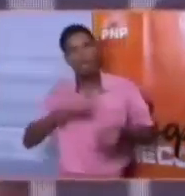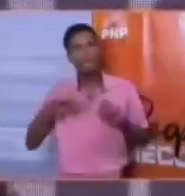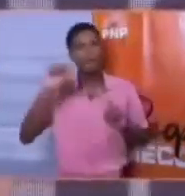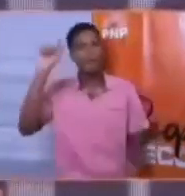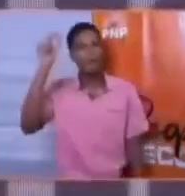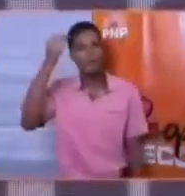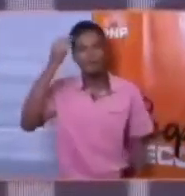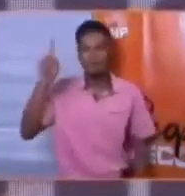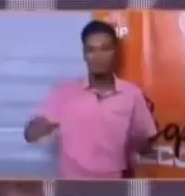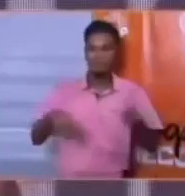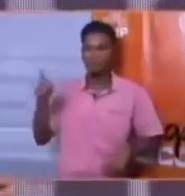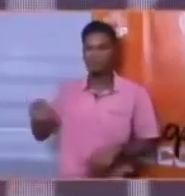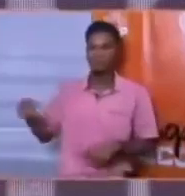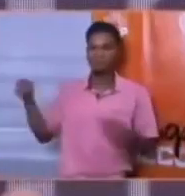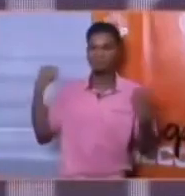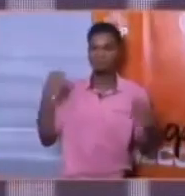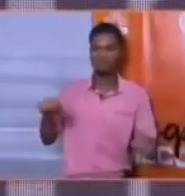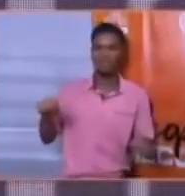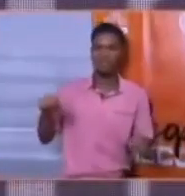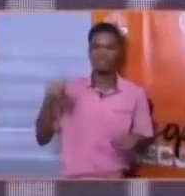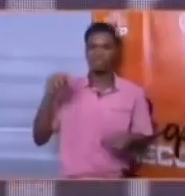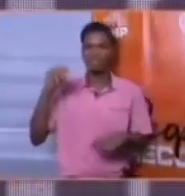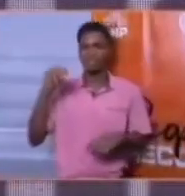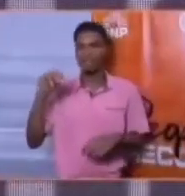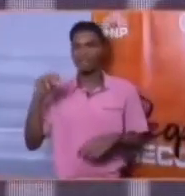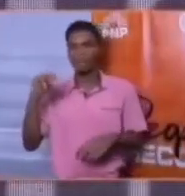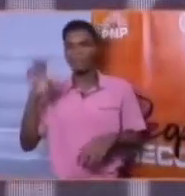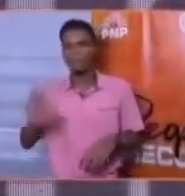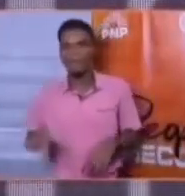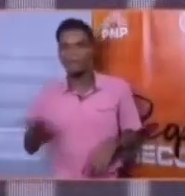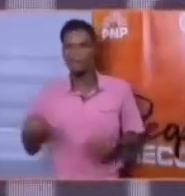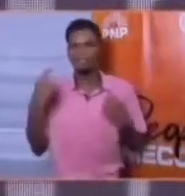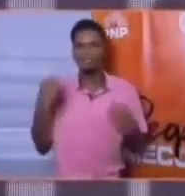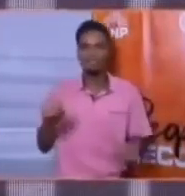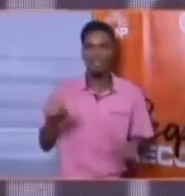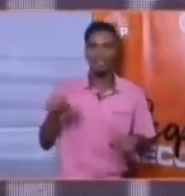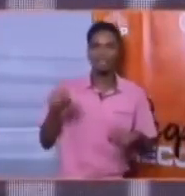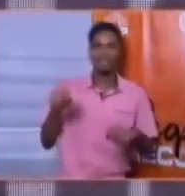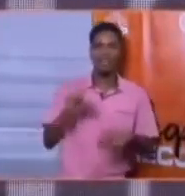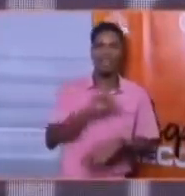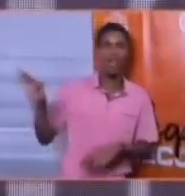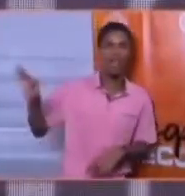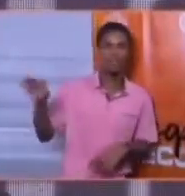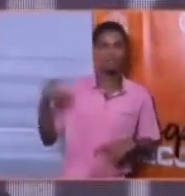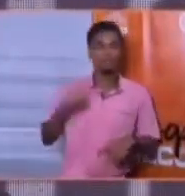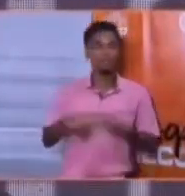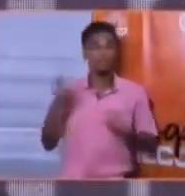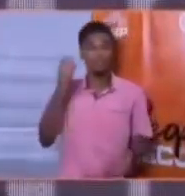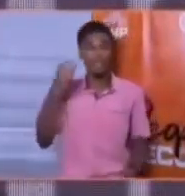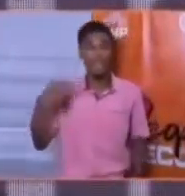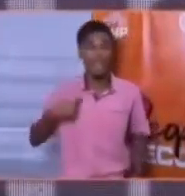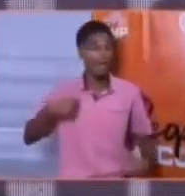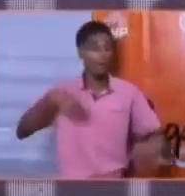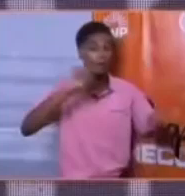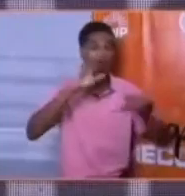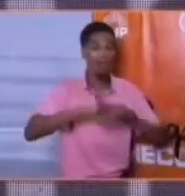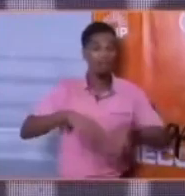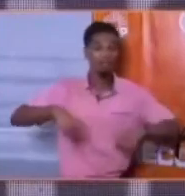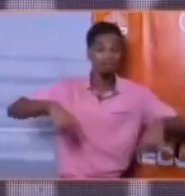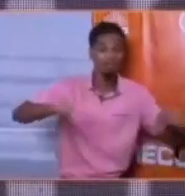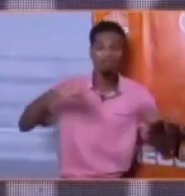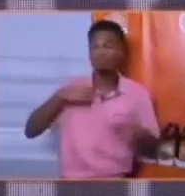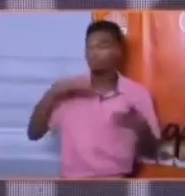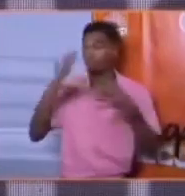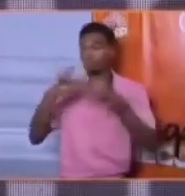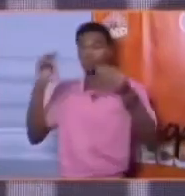even shutting down the sitting of Parliament. Well, I went on the street and I said what I